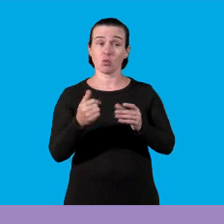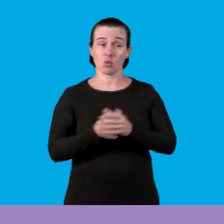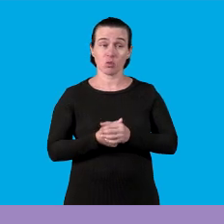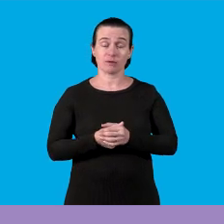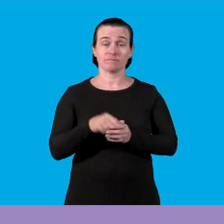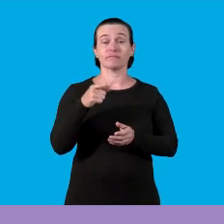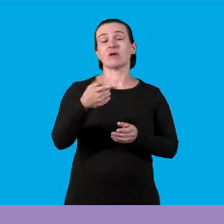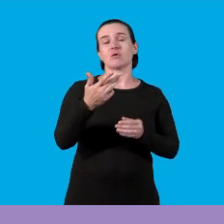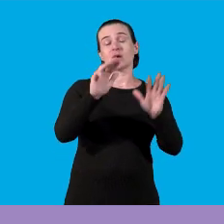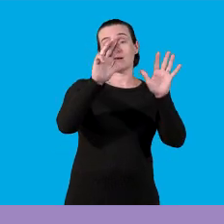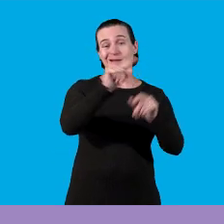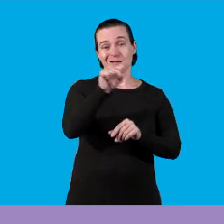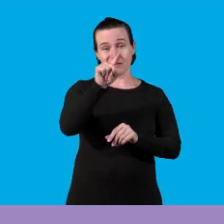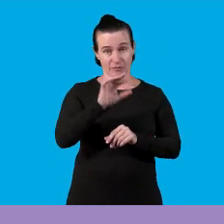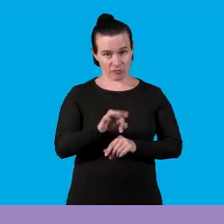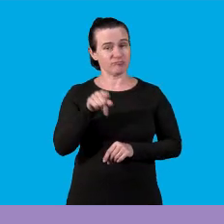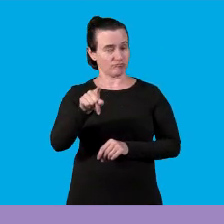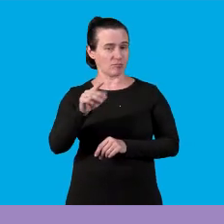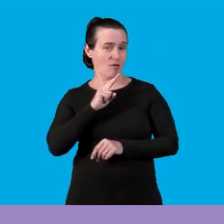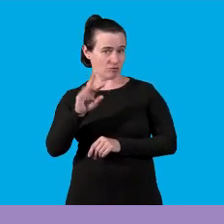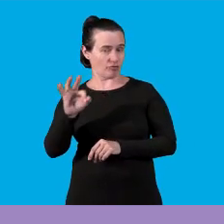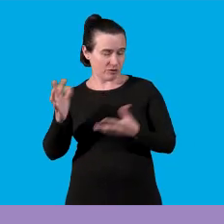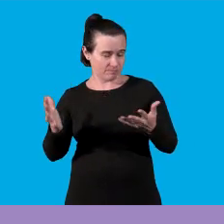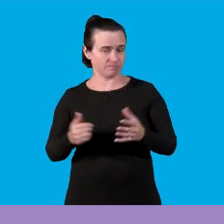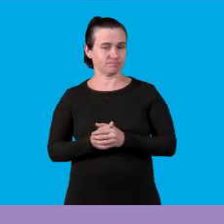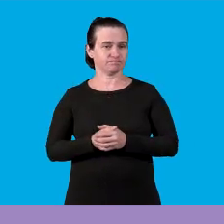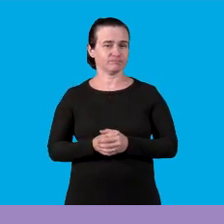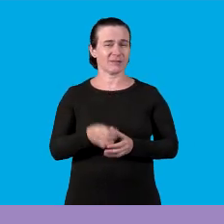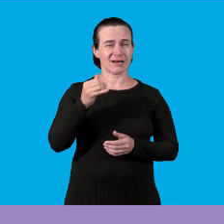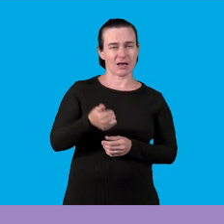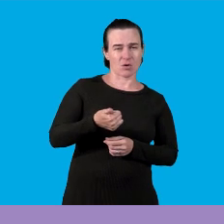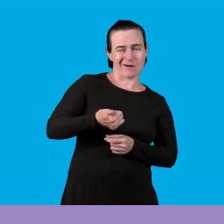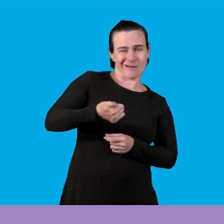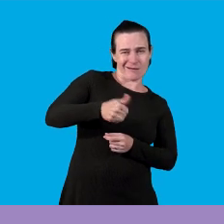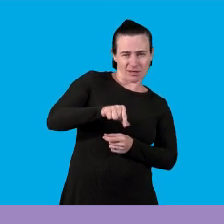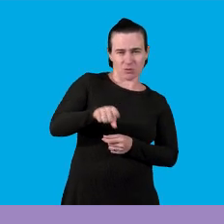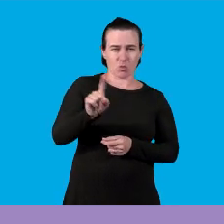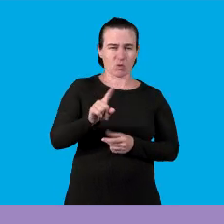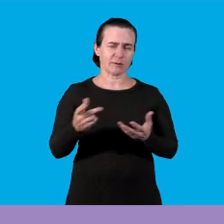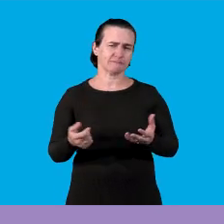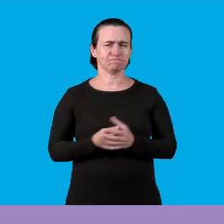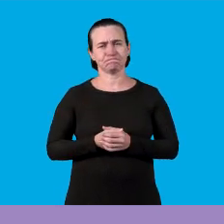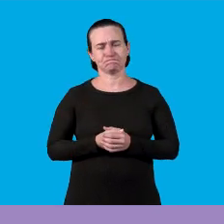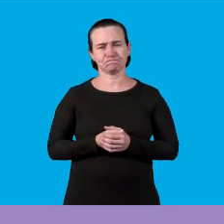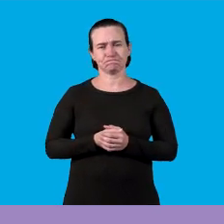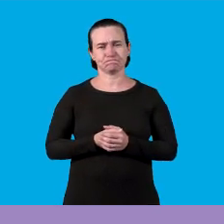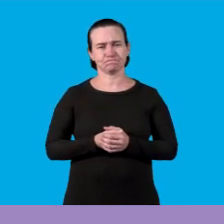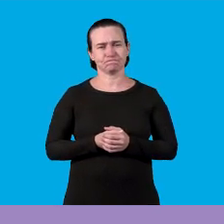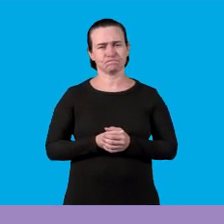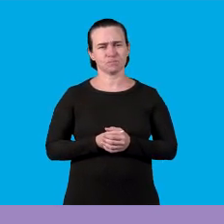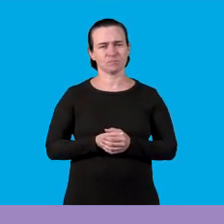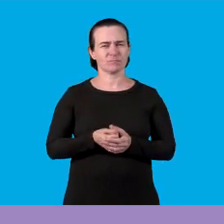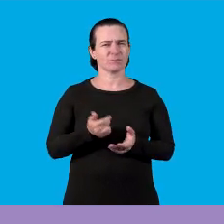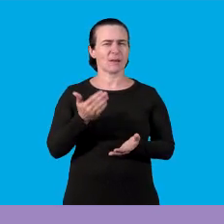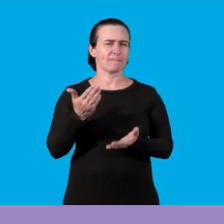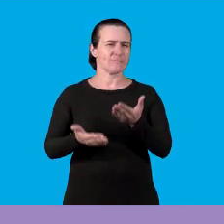divided by 3, which gives us 3. And then look at the next one. What would happen if we swap